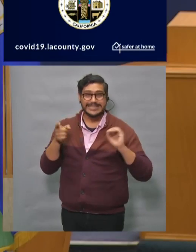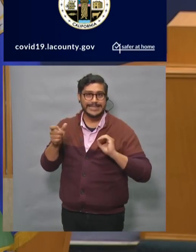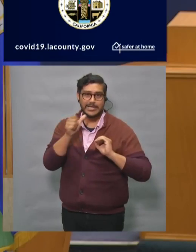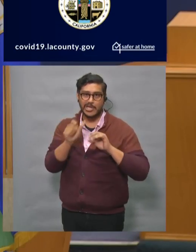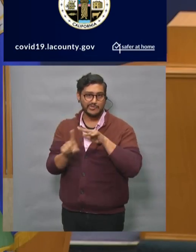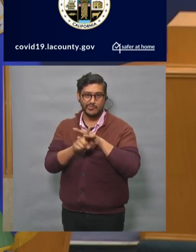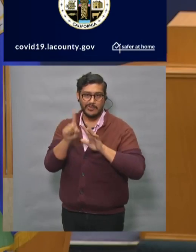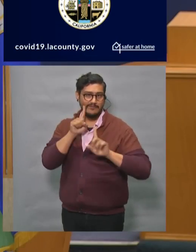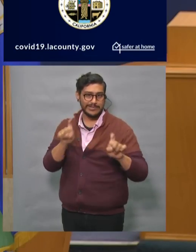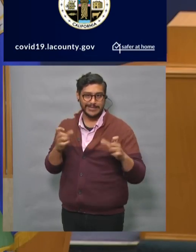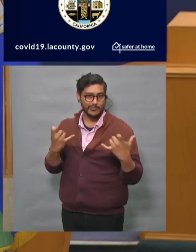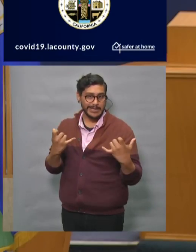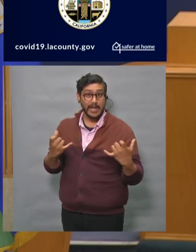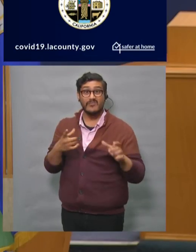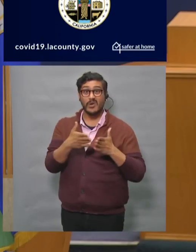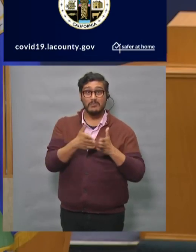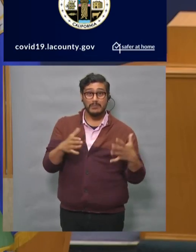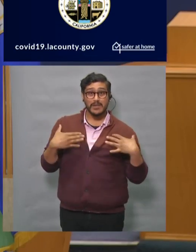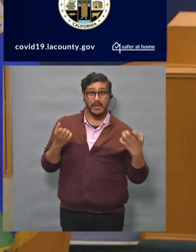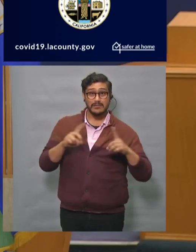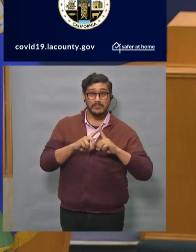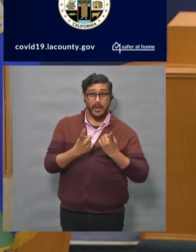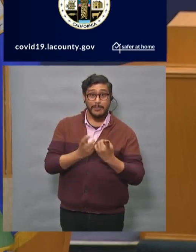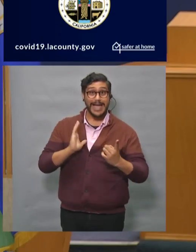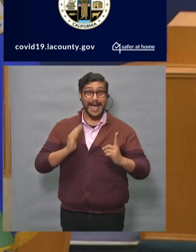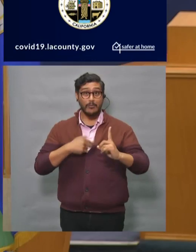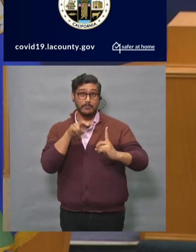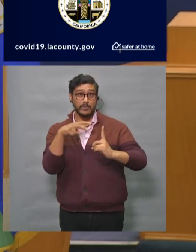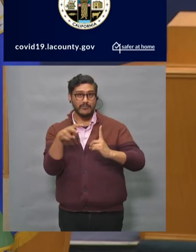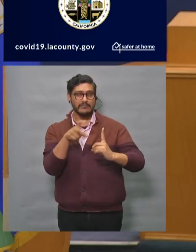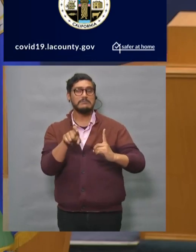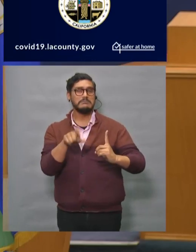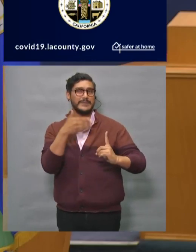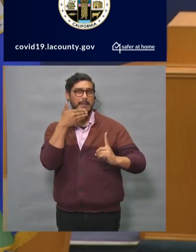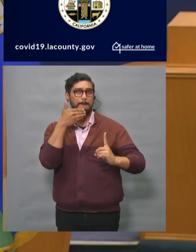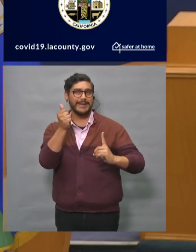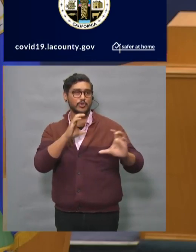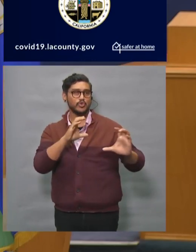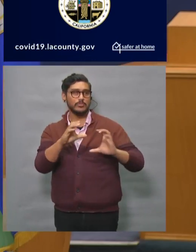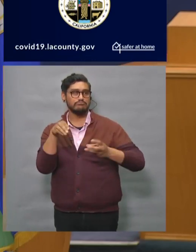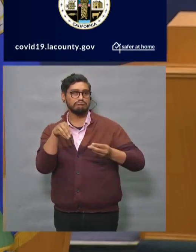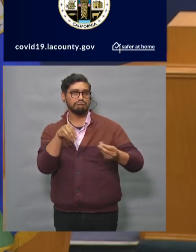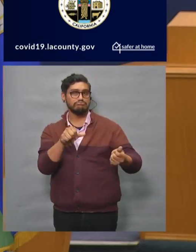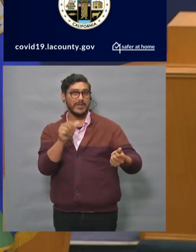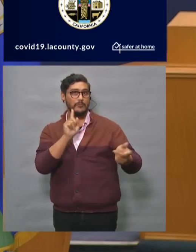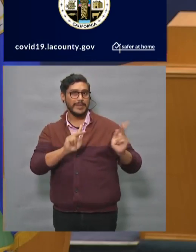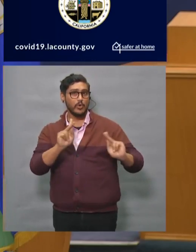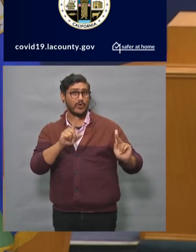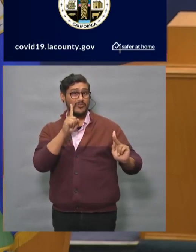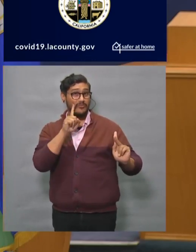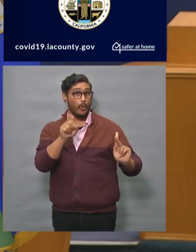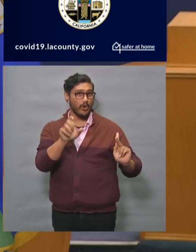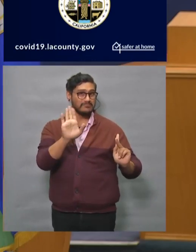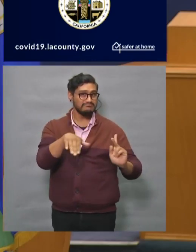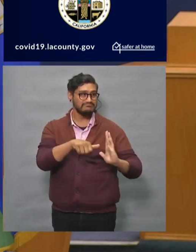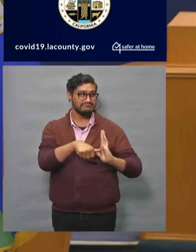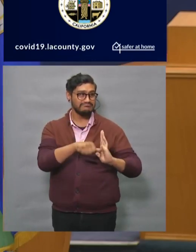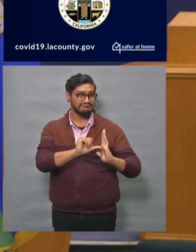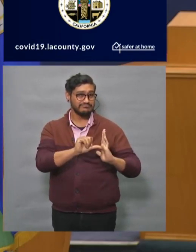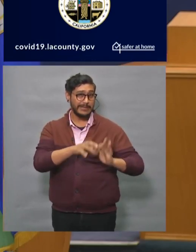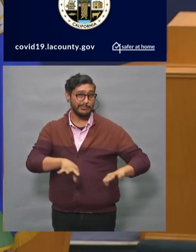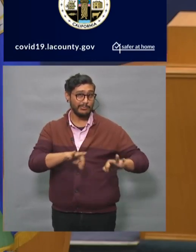public health department's perspective, we need to do a better job communicating to people that it is important to be tested, particularly